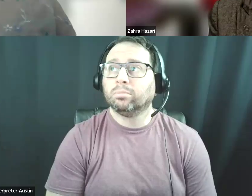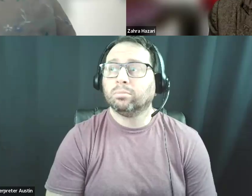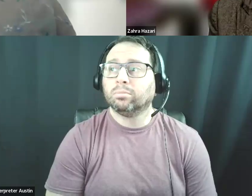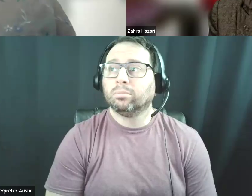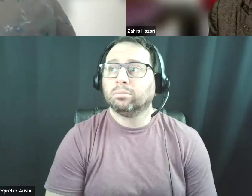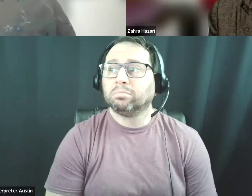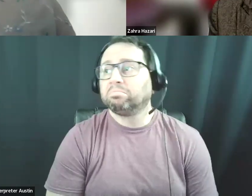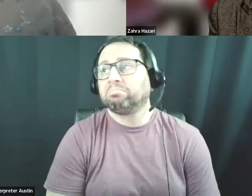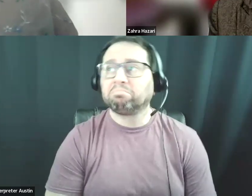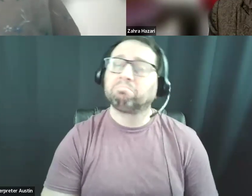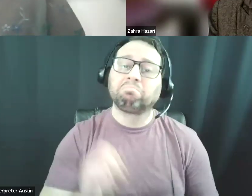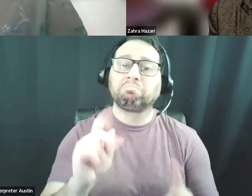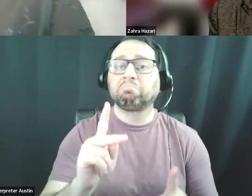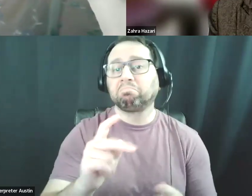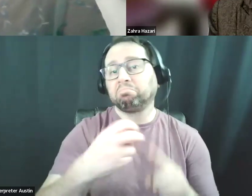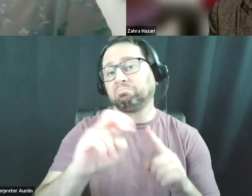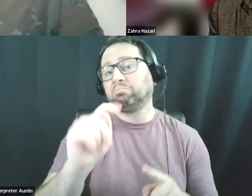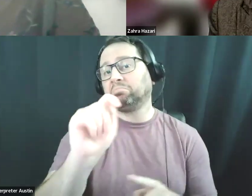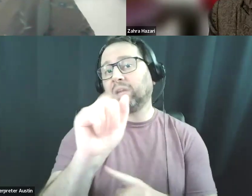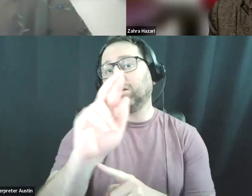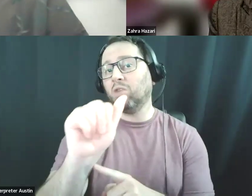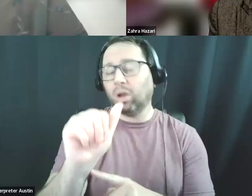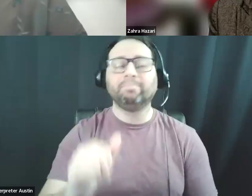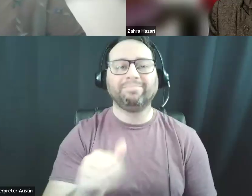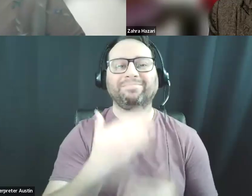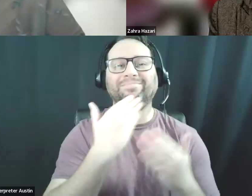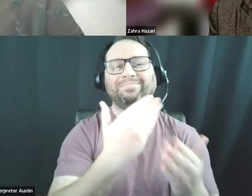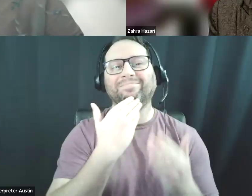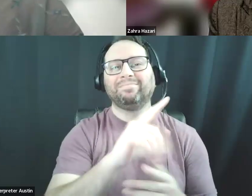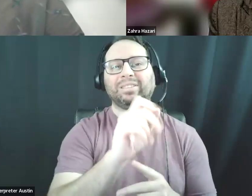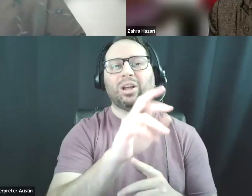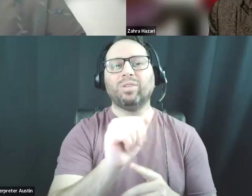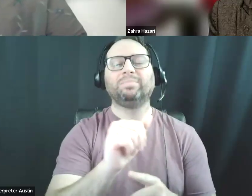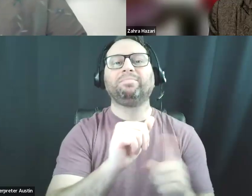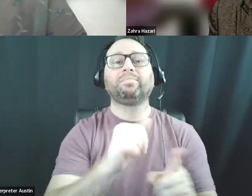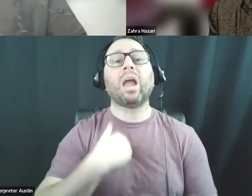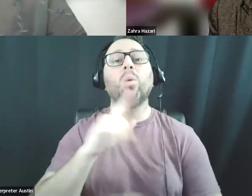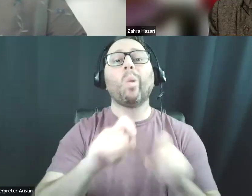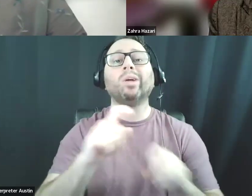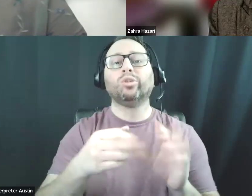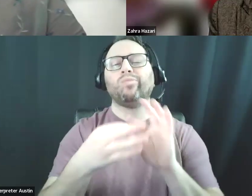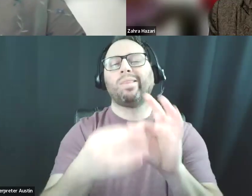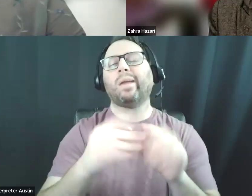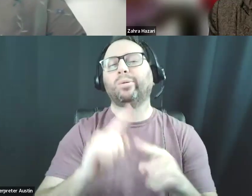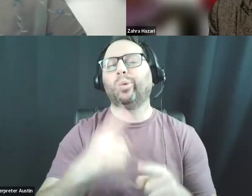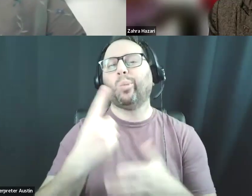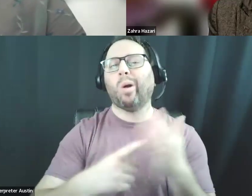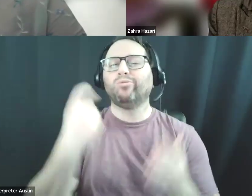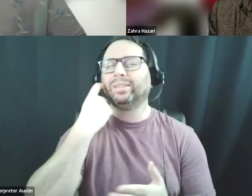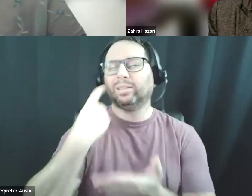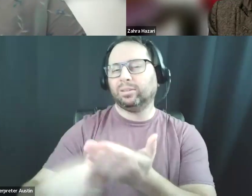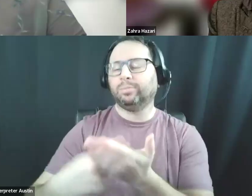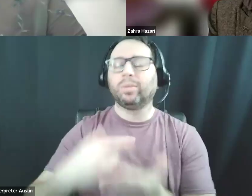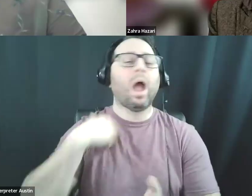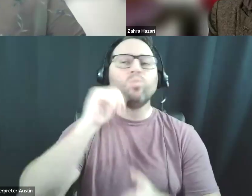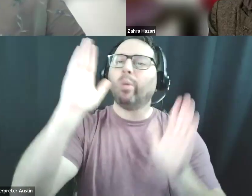Thank you, Zahra. So I have a question kind of related to what we were just last talking about. And I totally don't expect you to have an answer, but just wondering